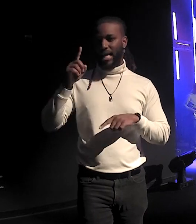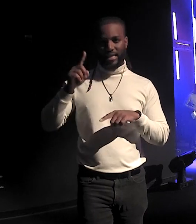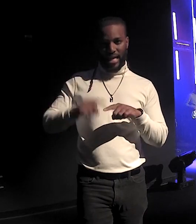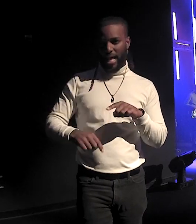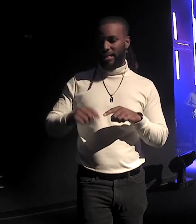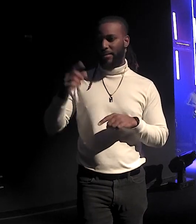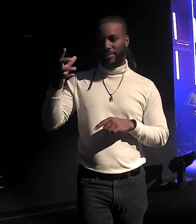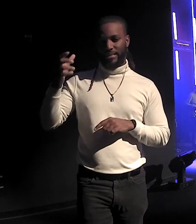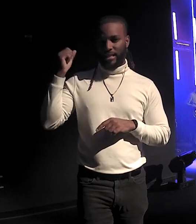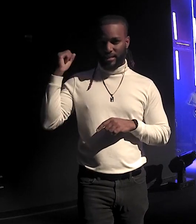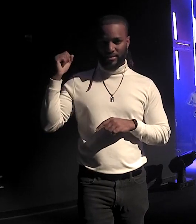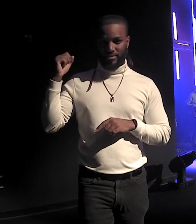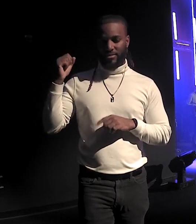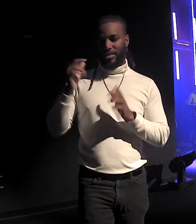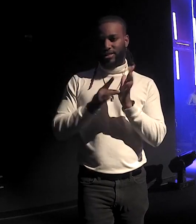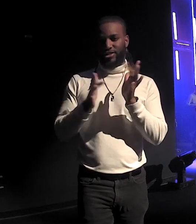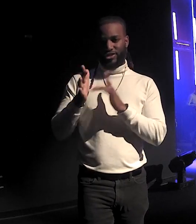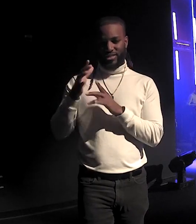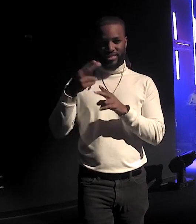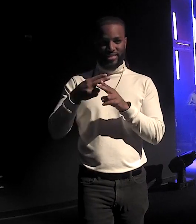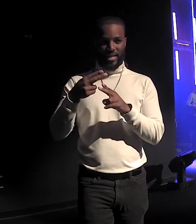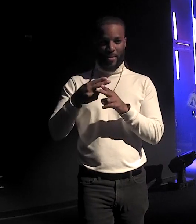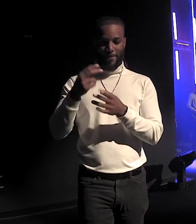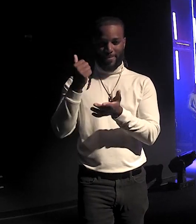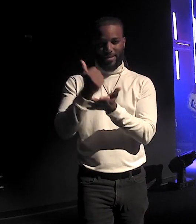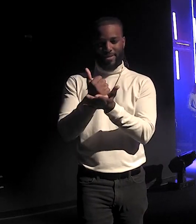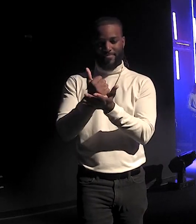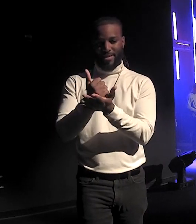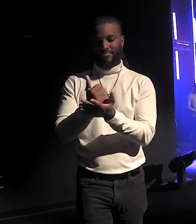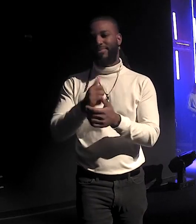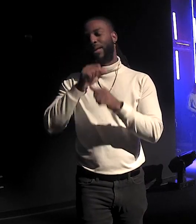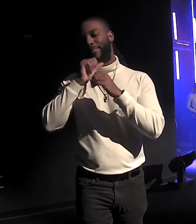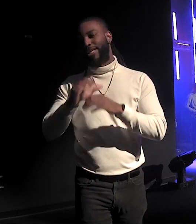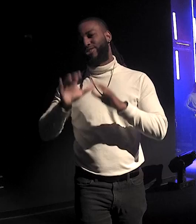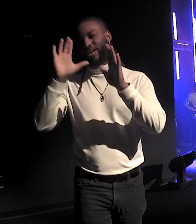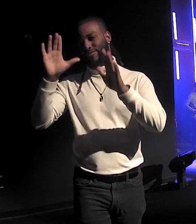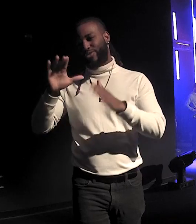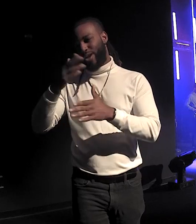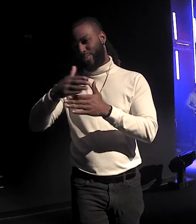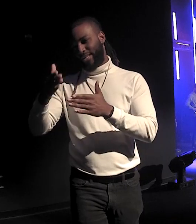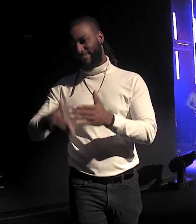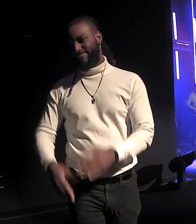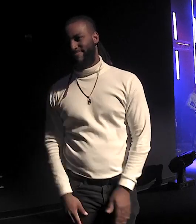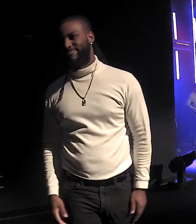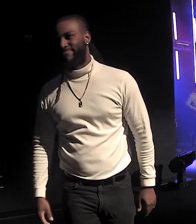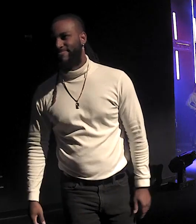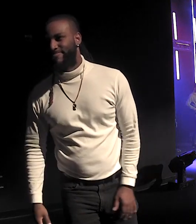shaken or taken. In Jesus' name, amen. Blessings. Have an incredible week.